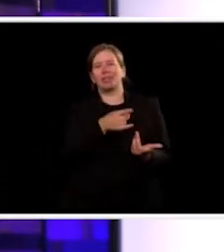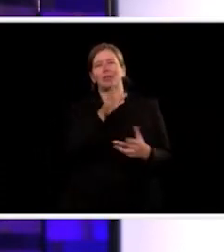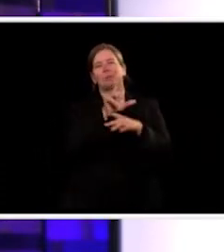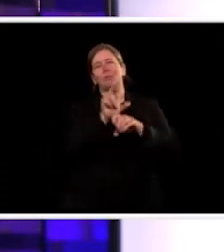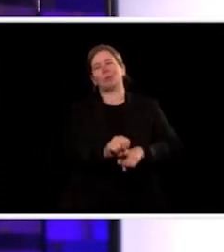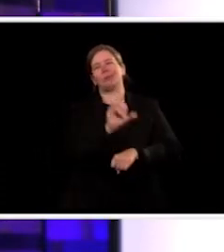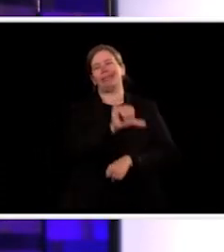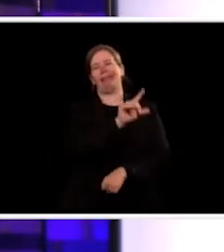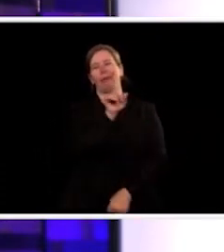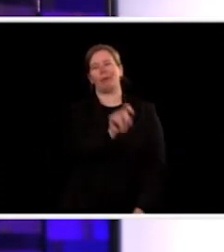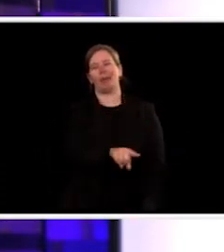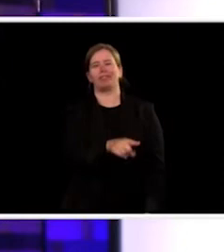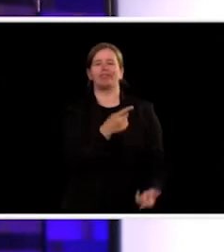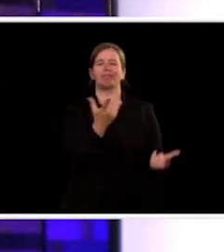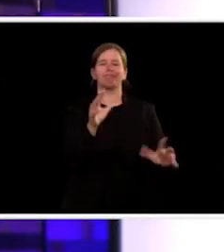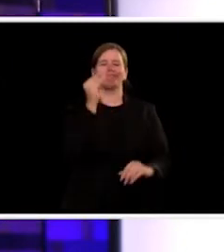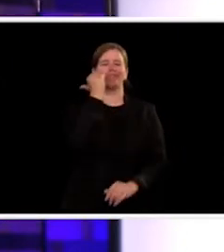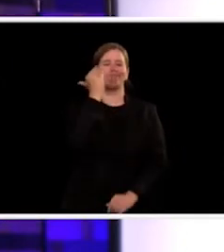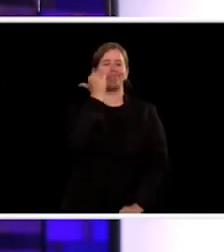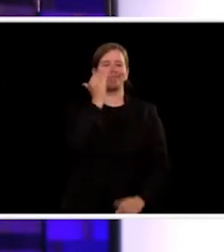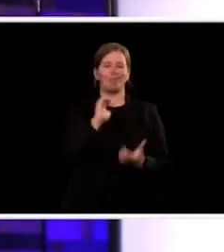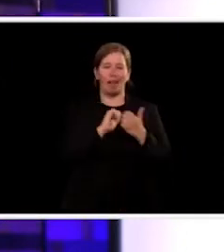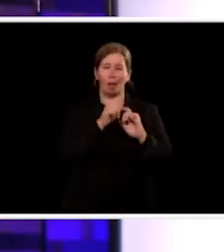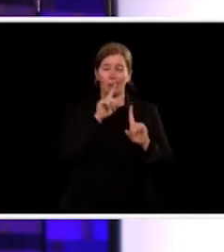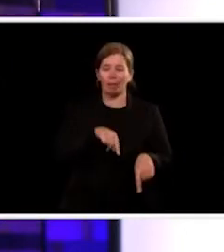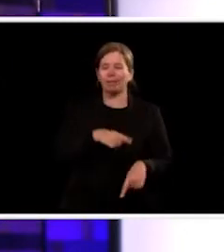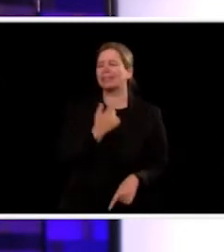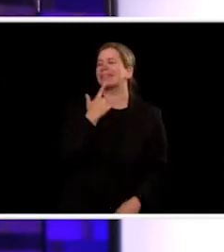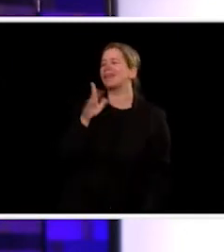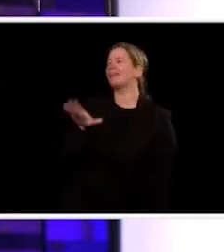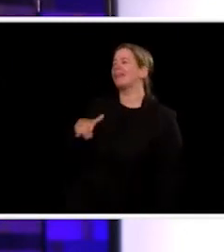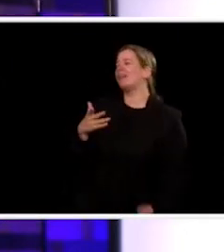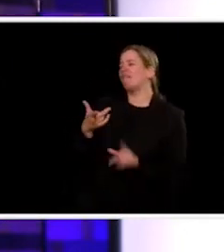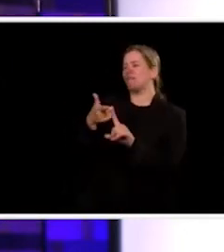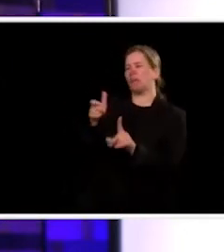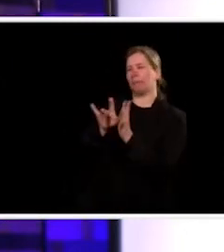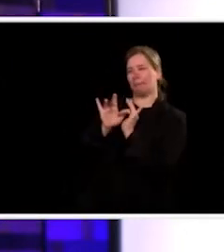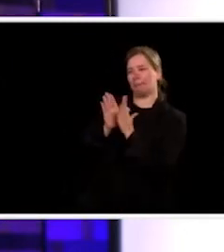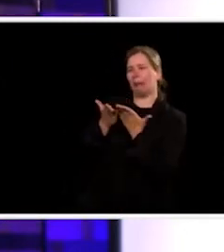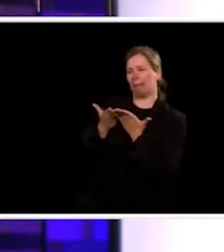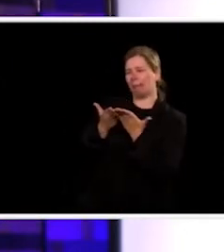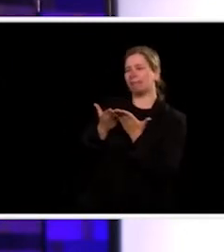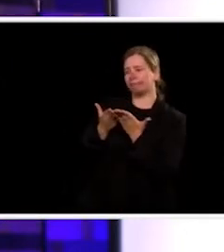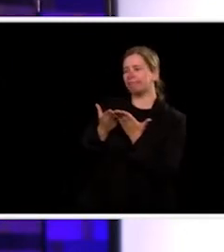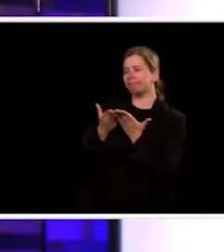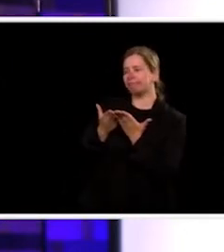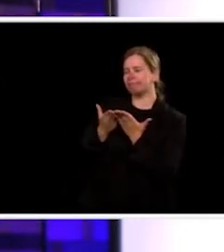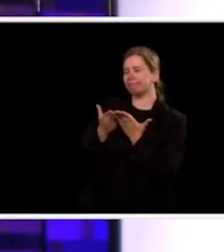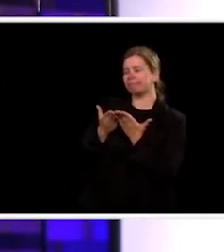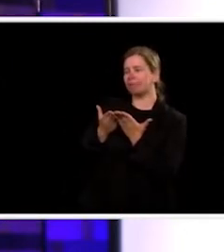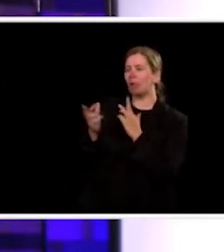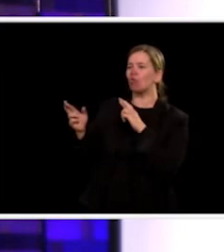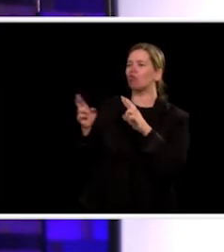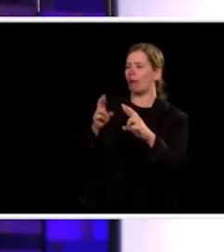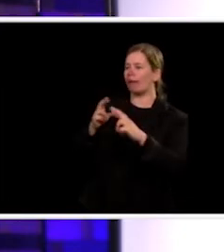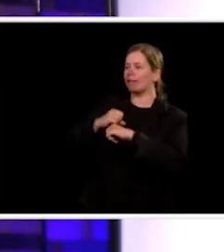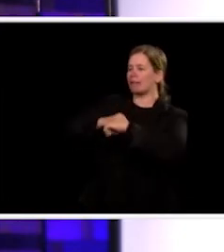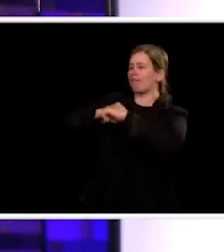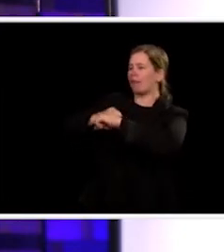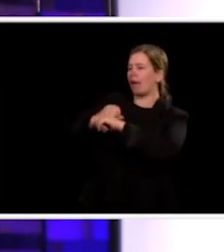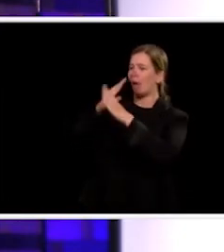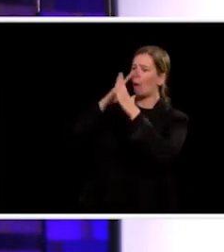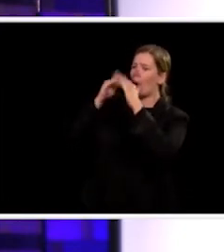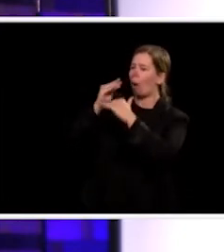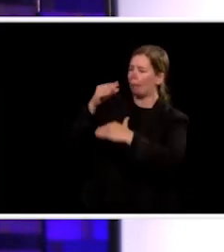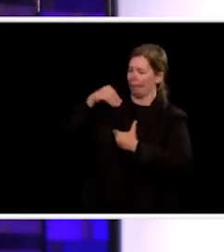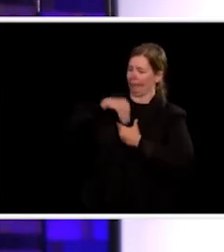because she had her response ready for me. "It's sort of from the Bible," she says. "Be ready to defend the hope